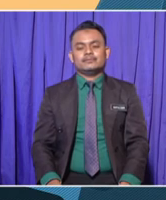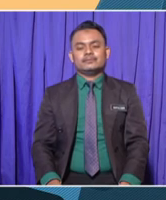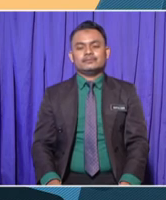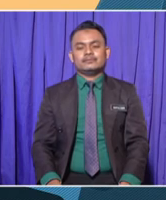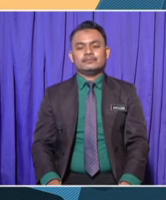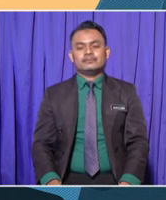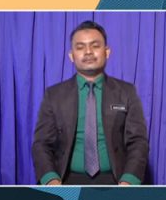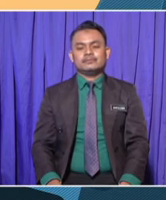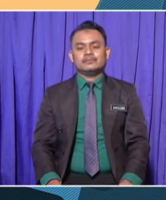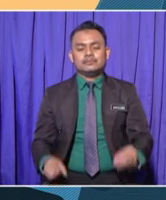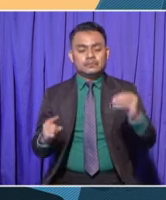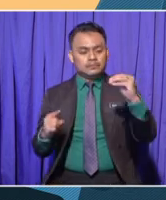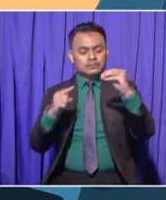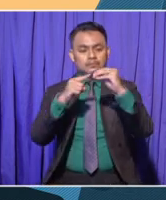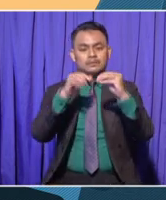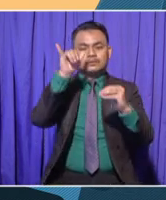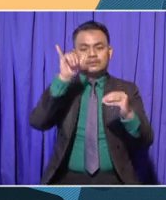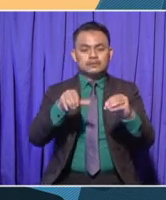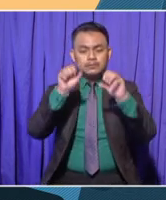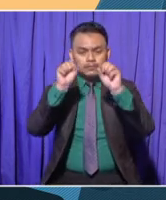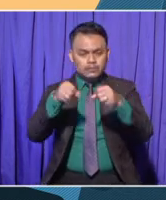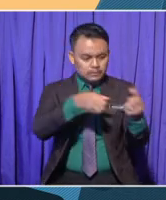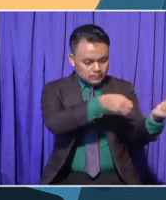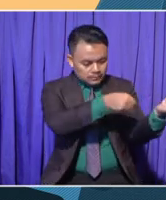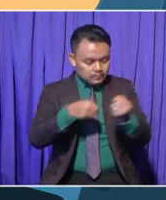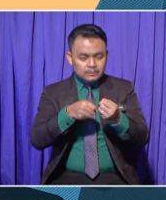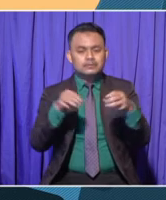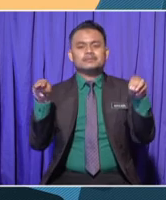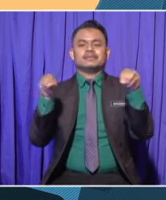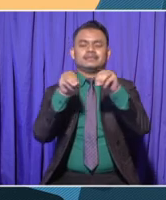objects that can be attracted to magnets,